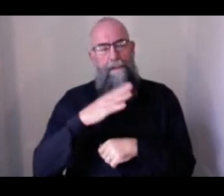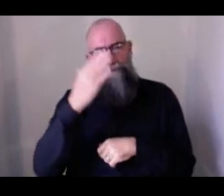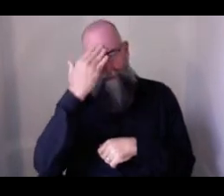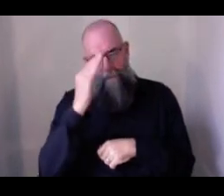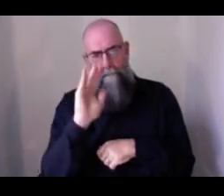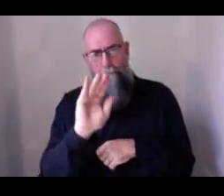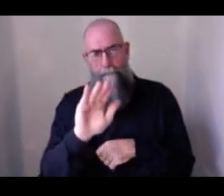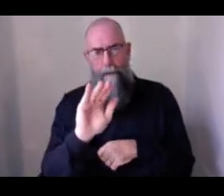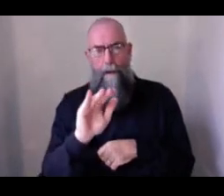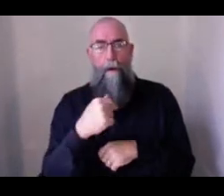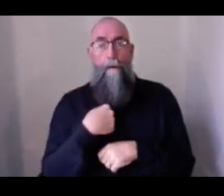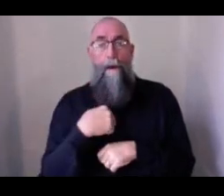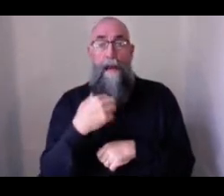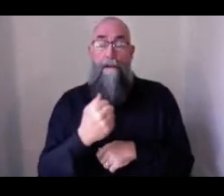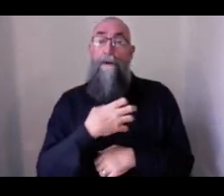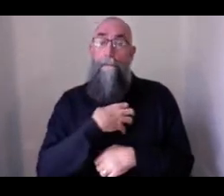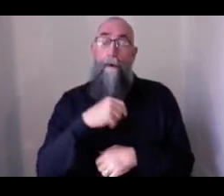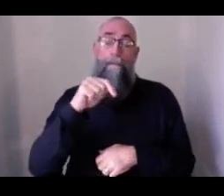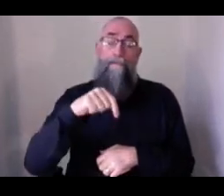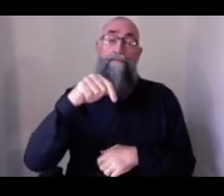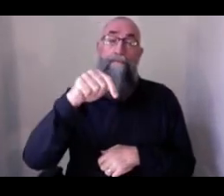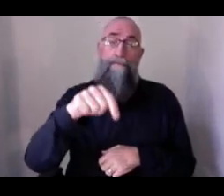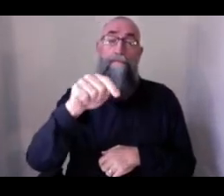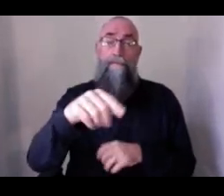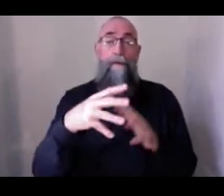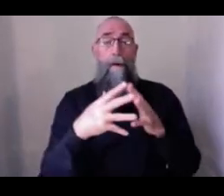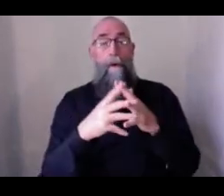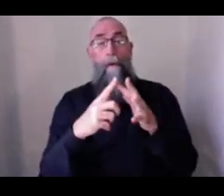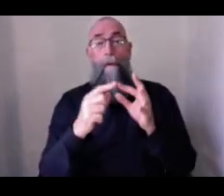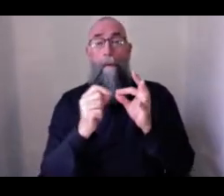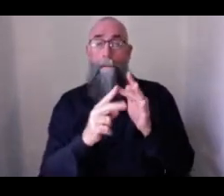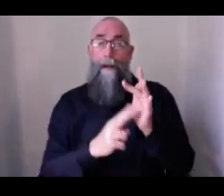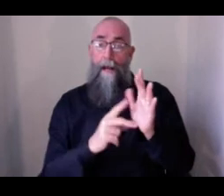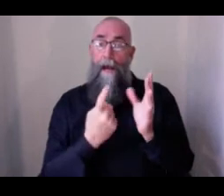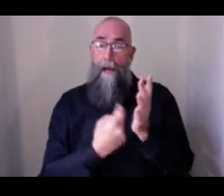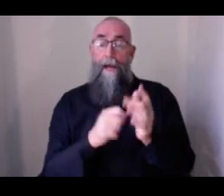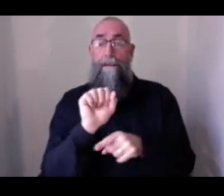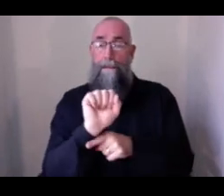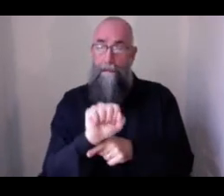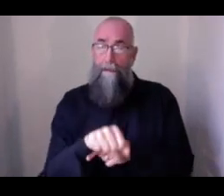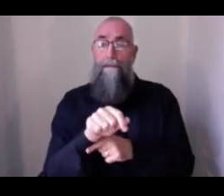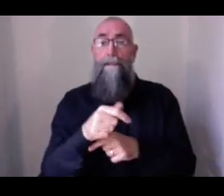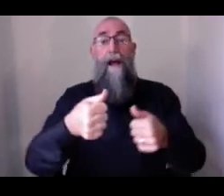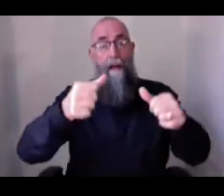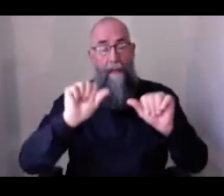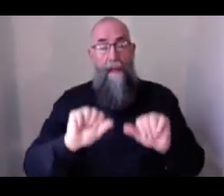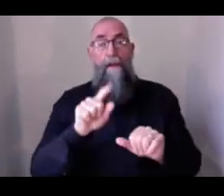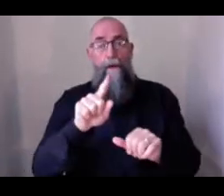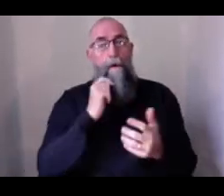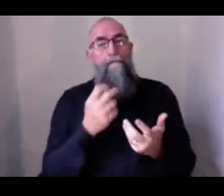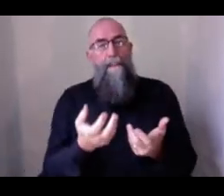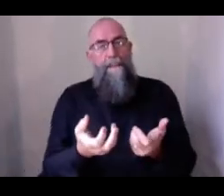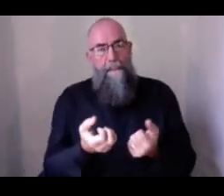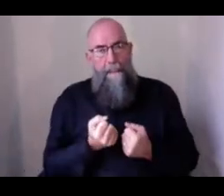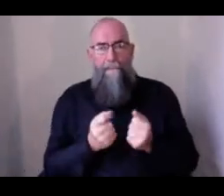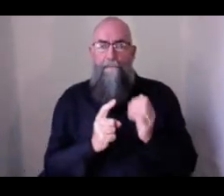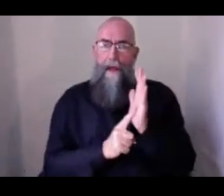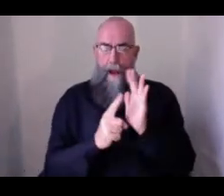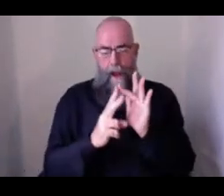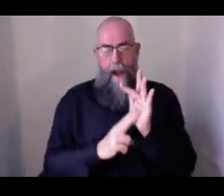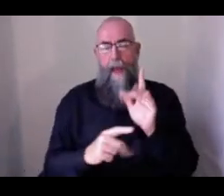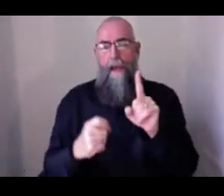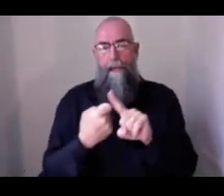this week. After this webinar, you will also be receiving a link to enable you